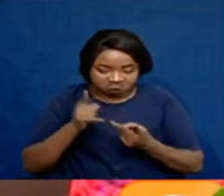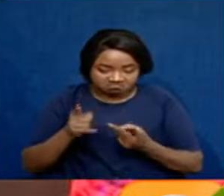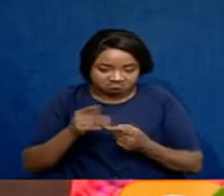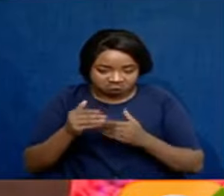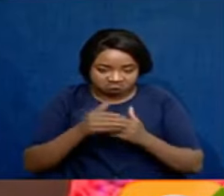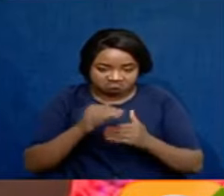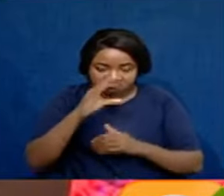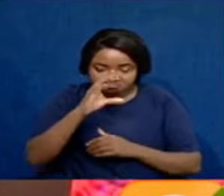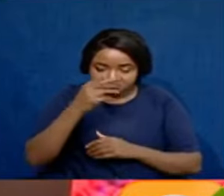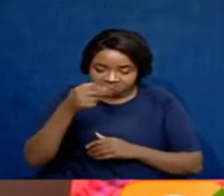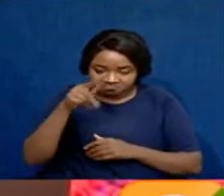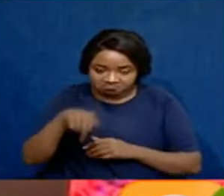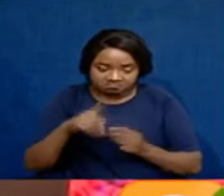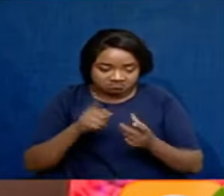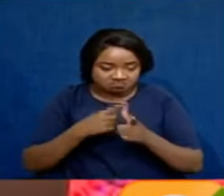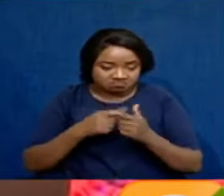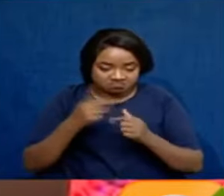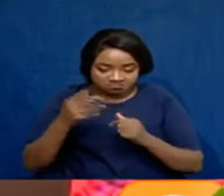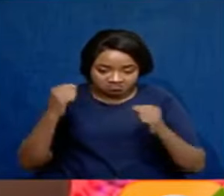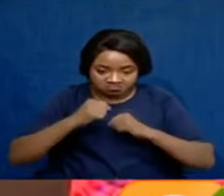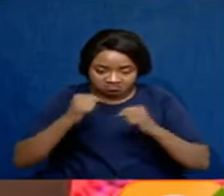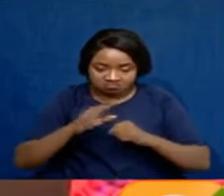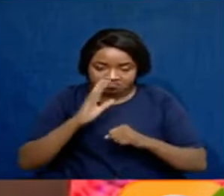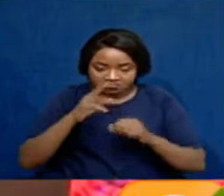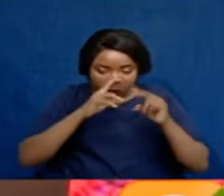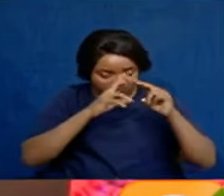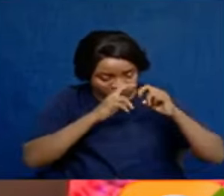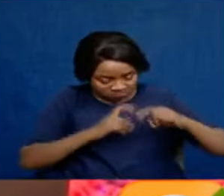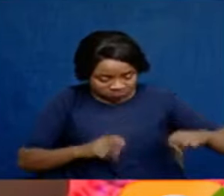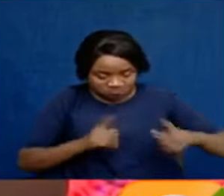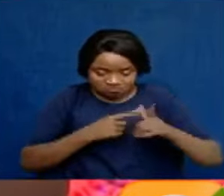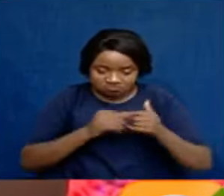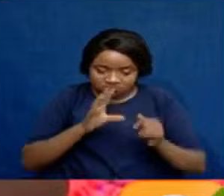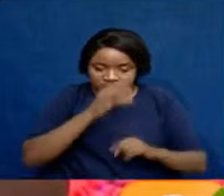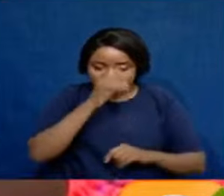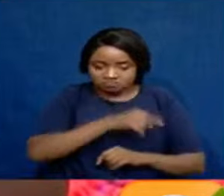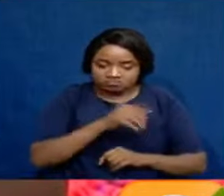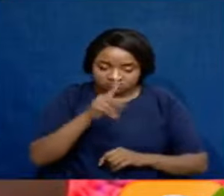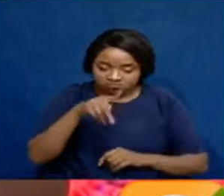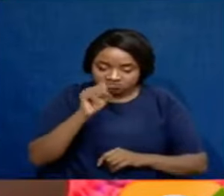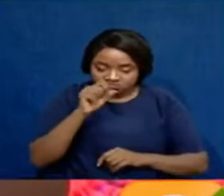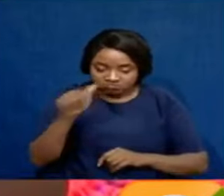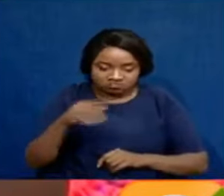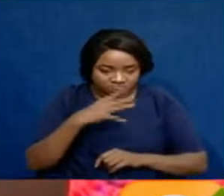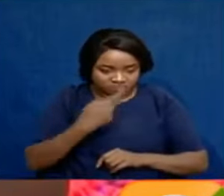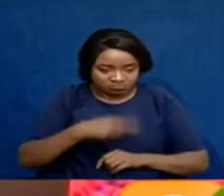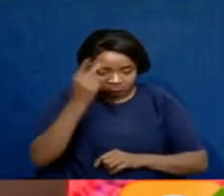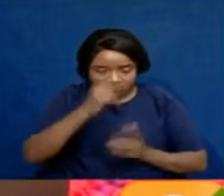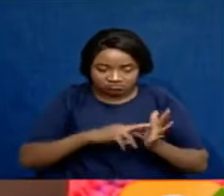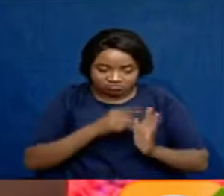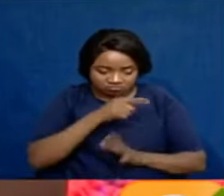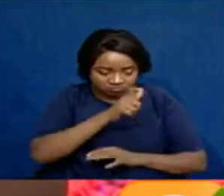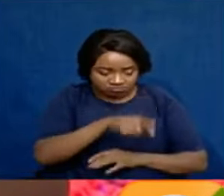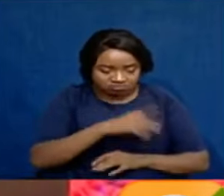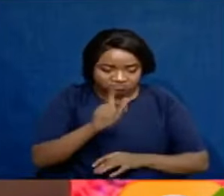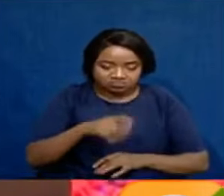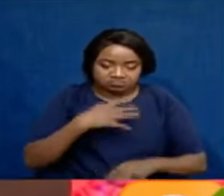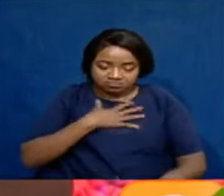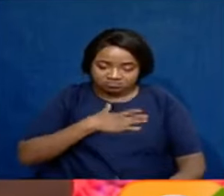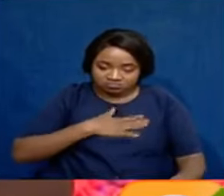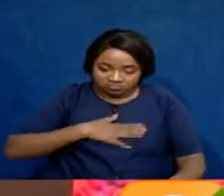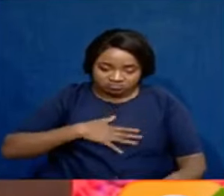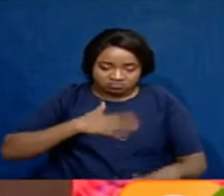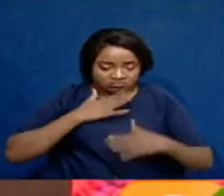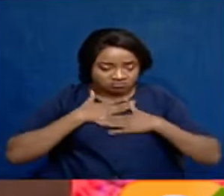do a screening and the PSA is high, that patient already is emotionally disturbed. I'm having